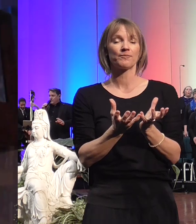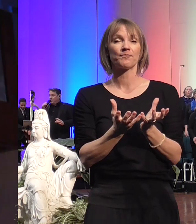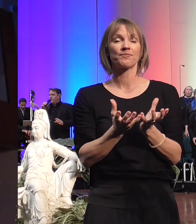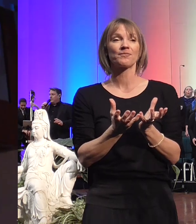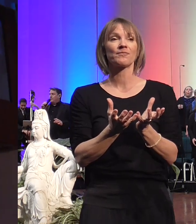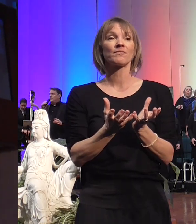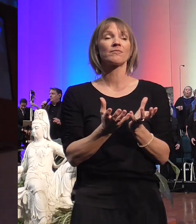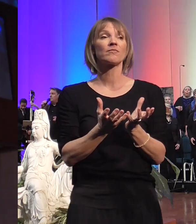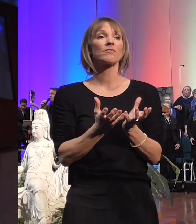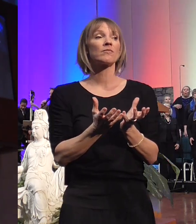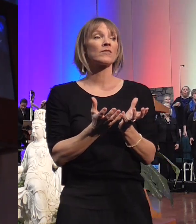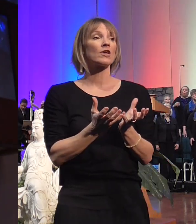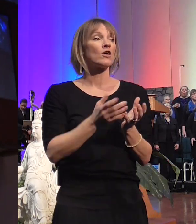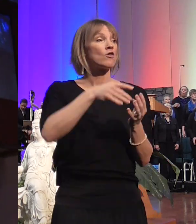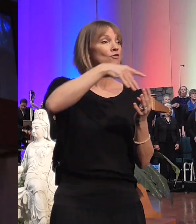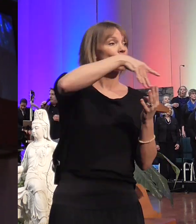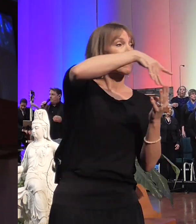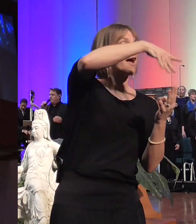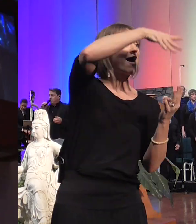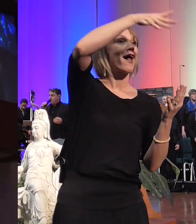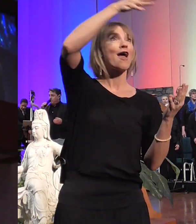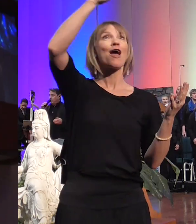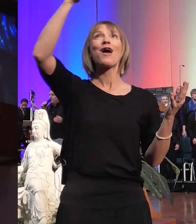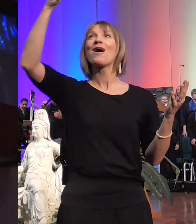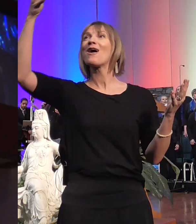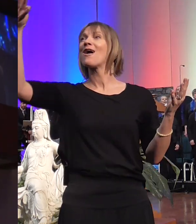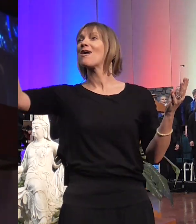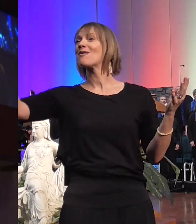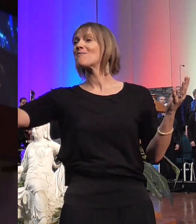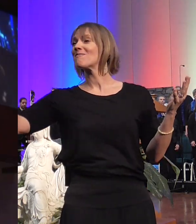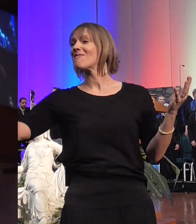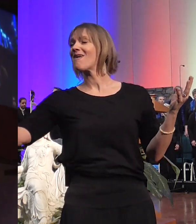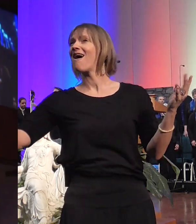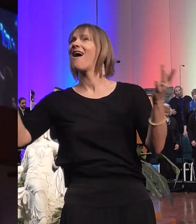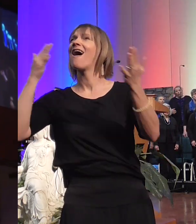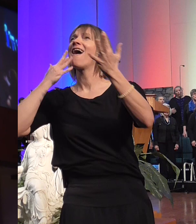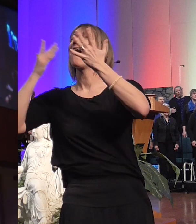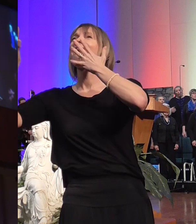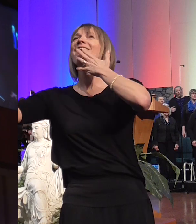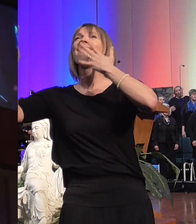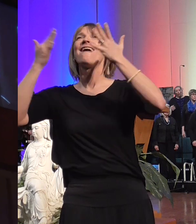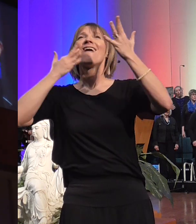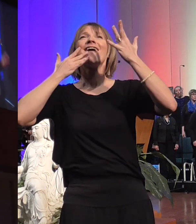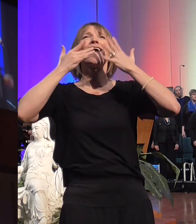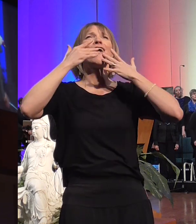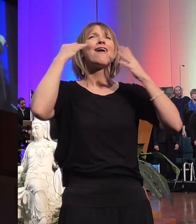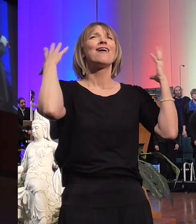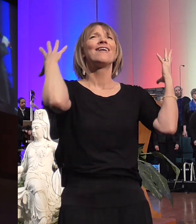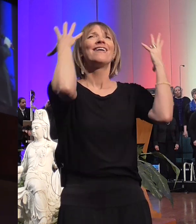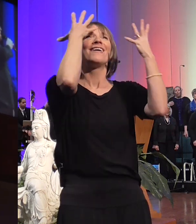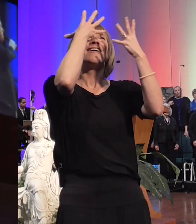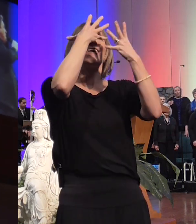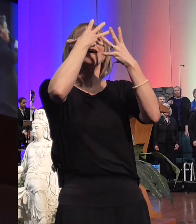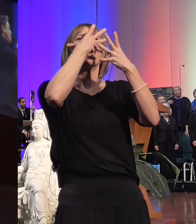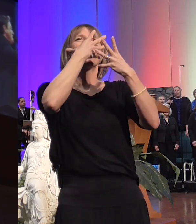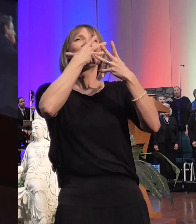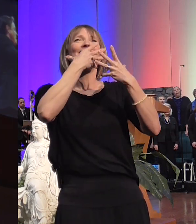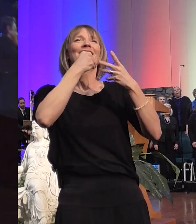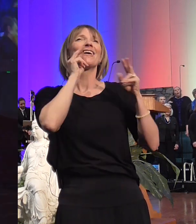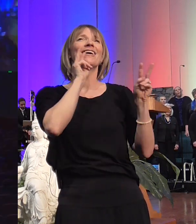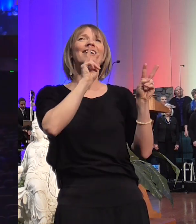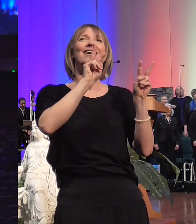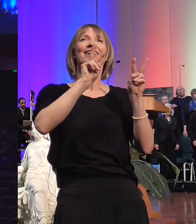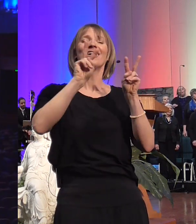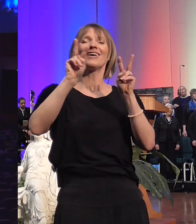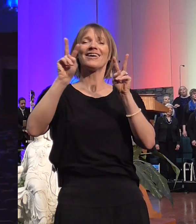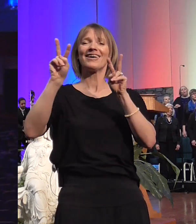The colors of the rainbow, so pretty in the sky,